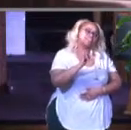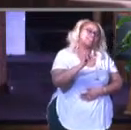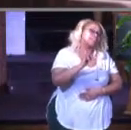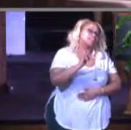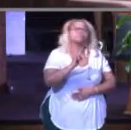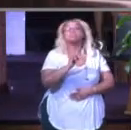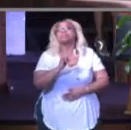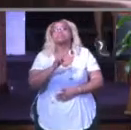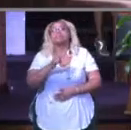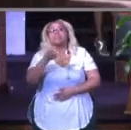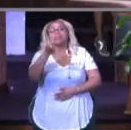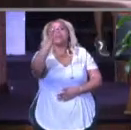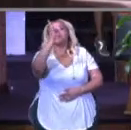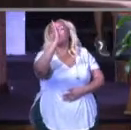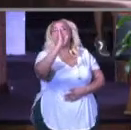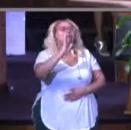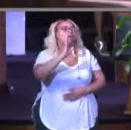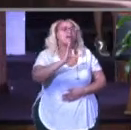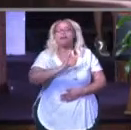is,